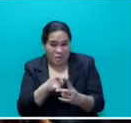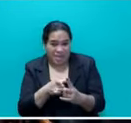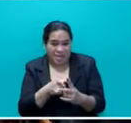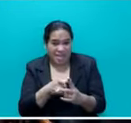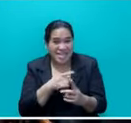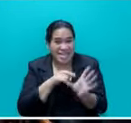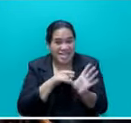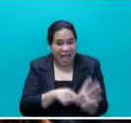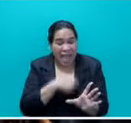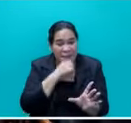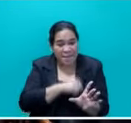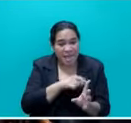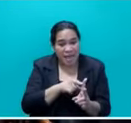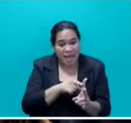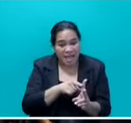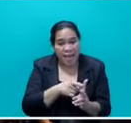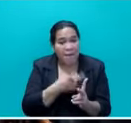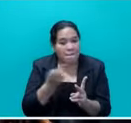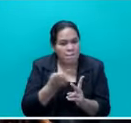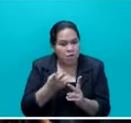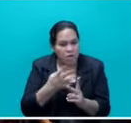he'll fall into this